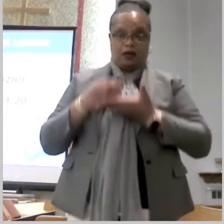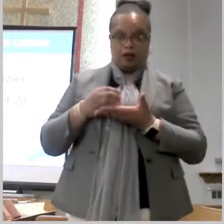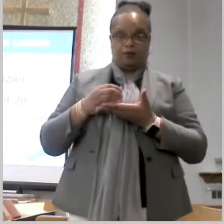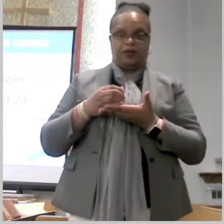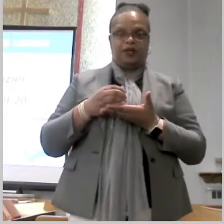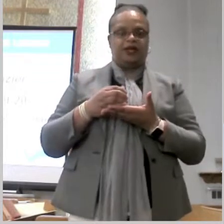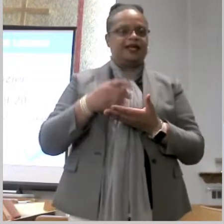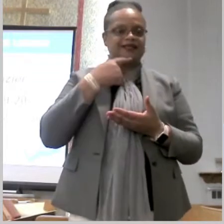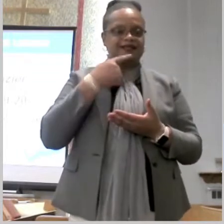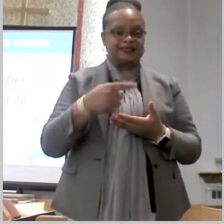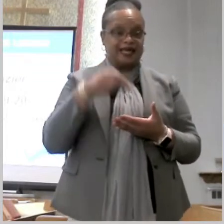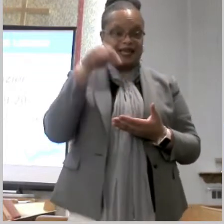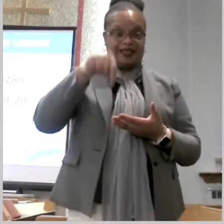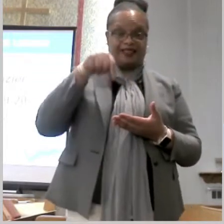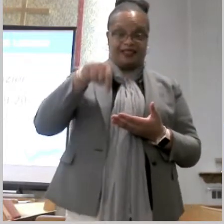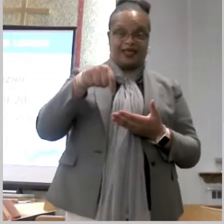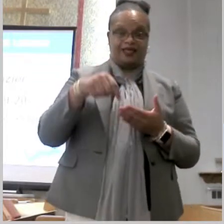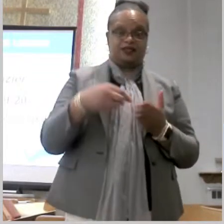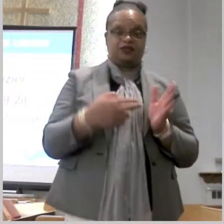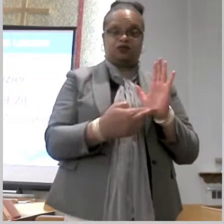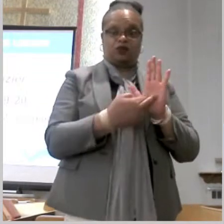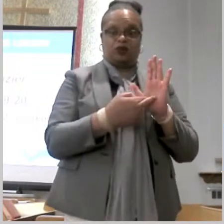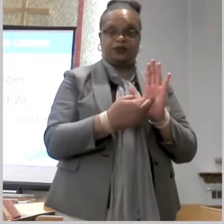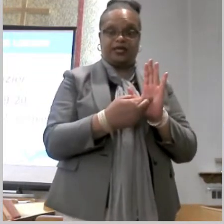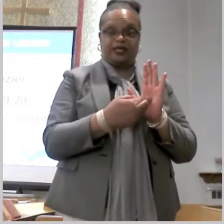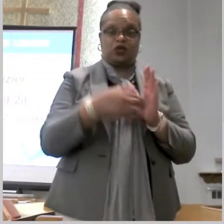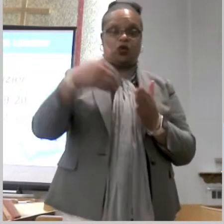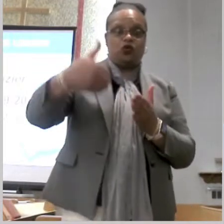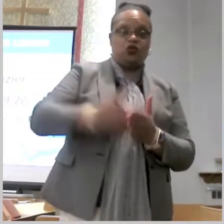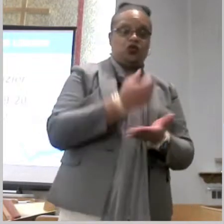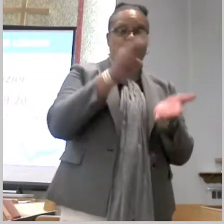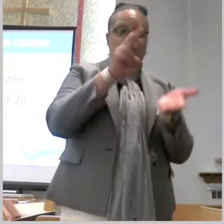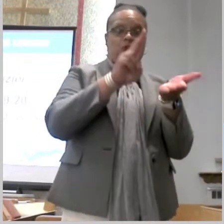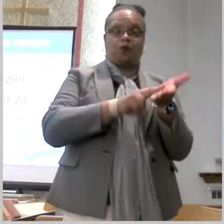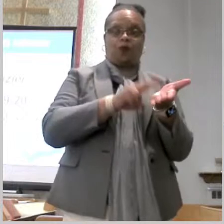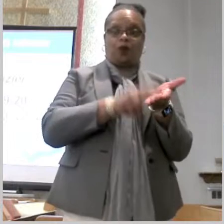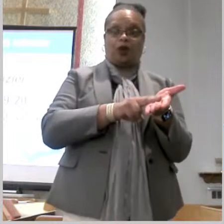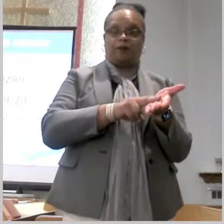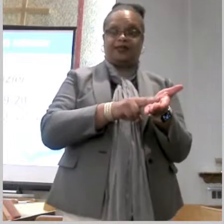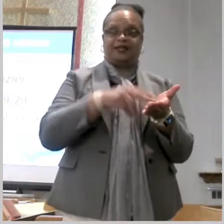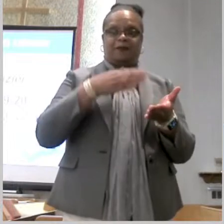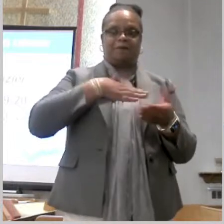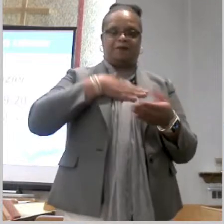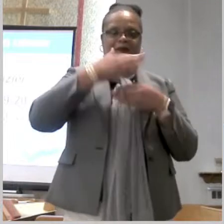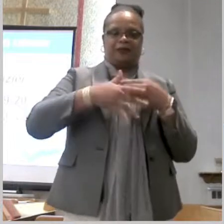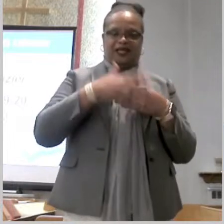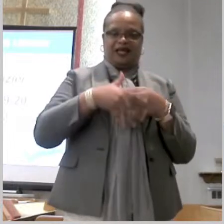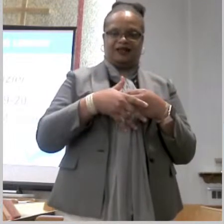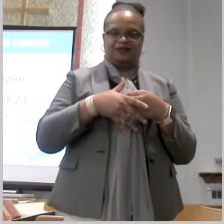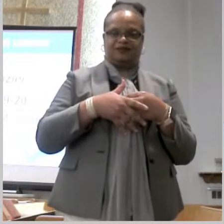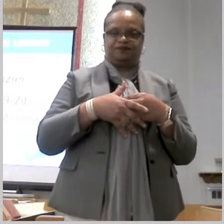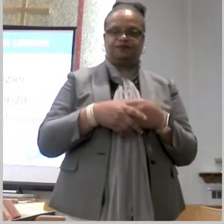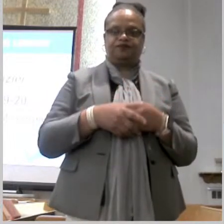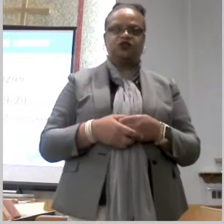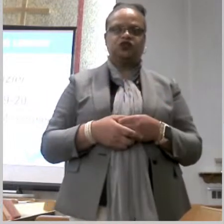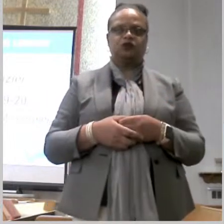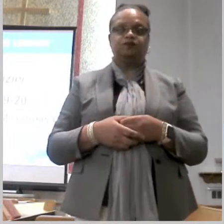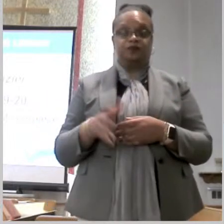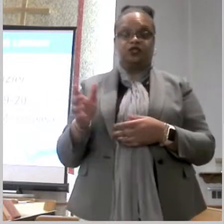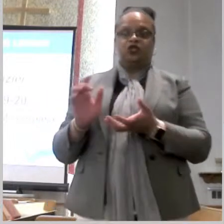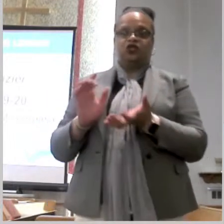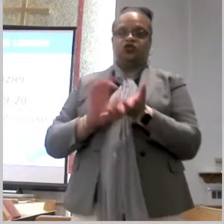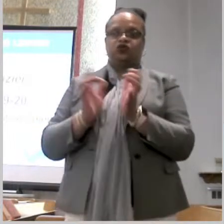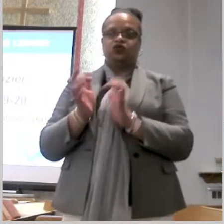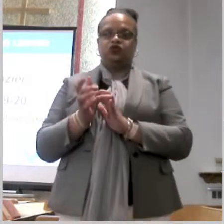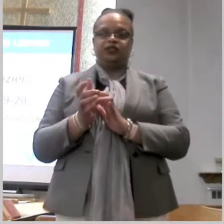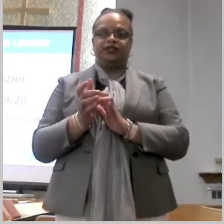blood, which is poured out for you." Now, just as an artist pours out everything into their artwork,